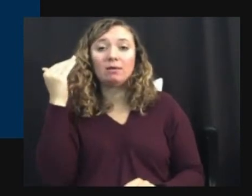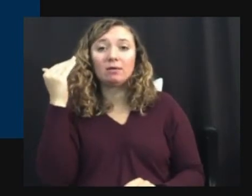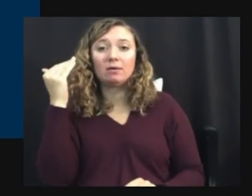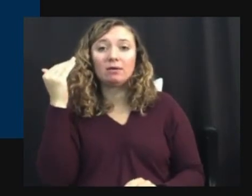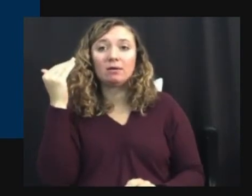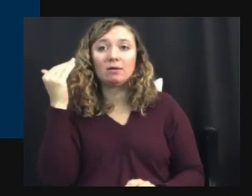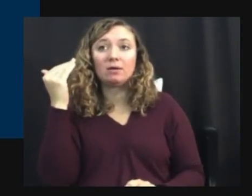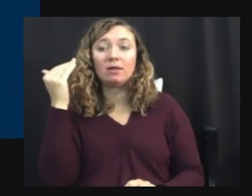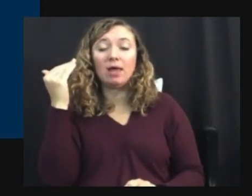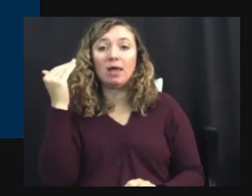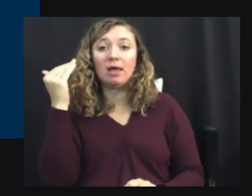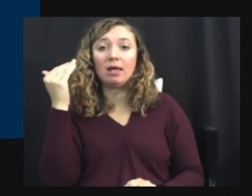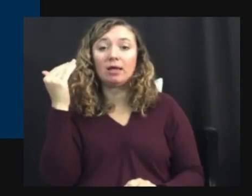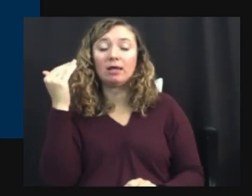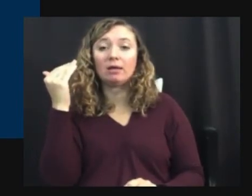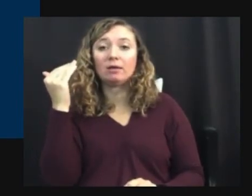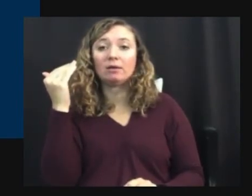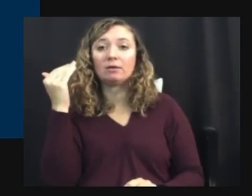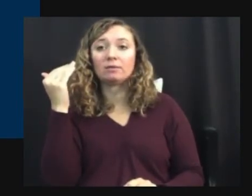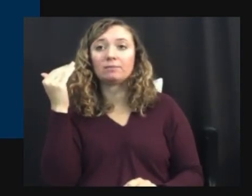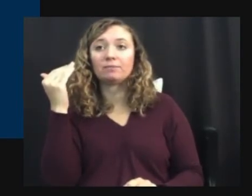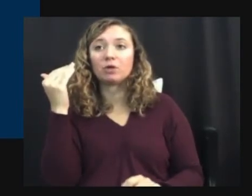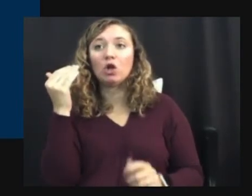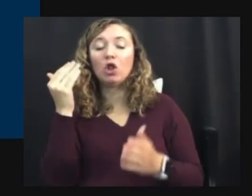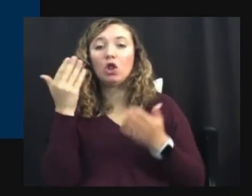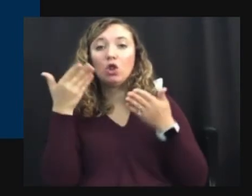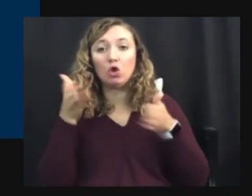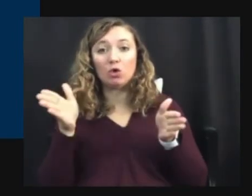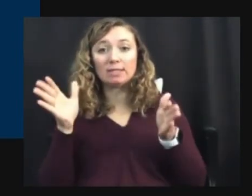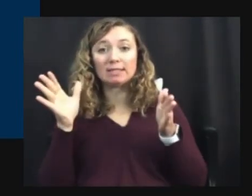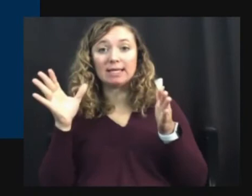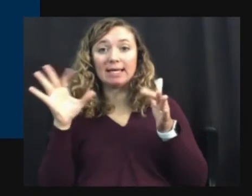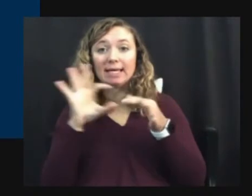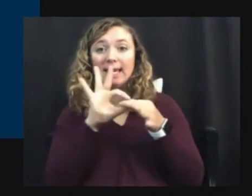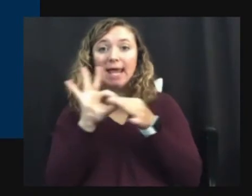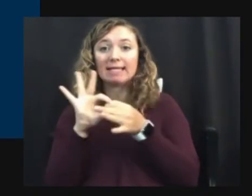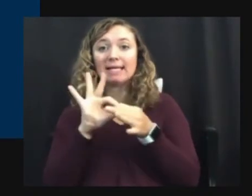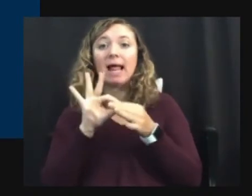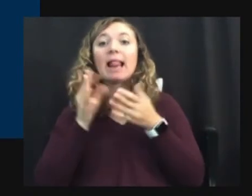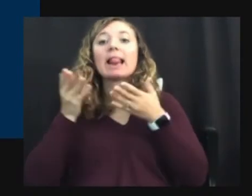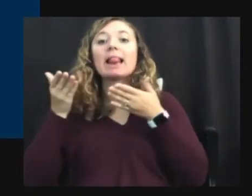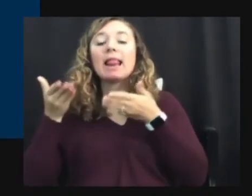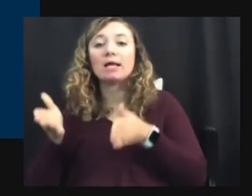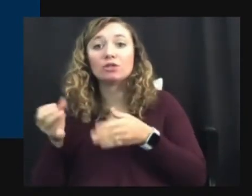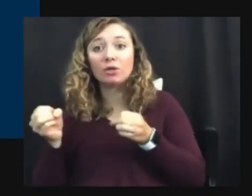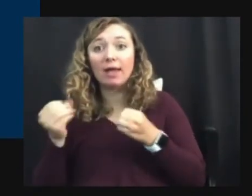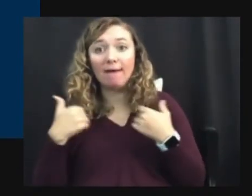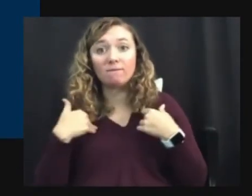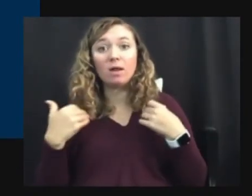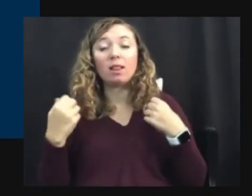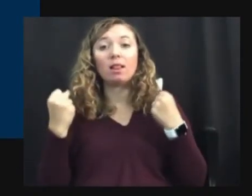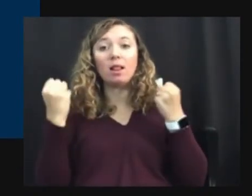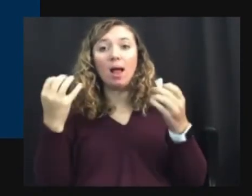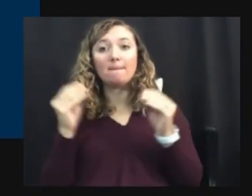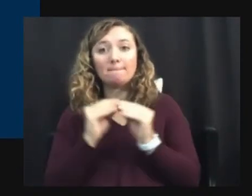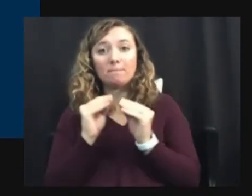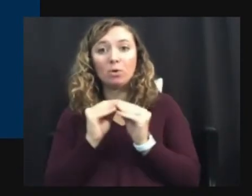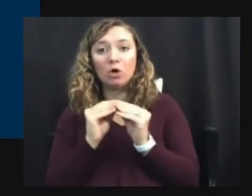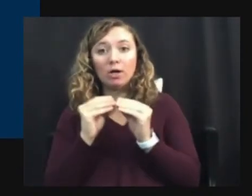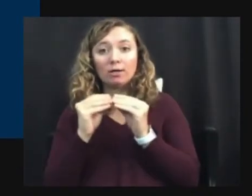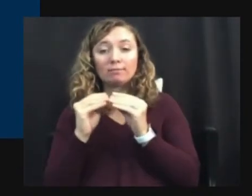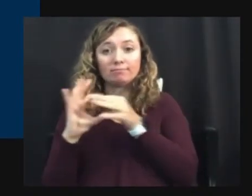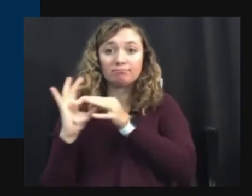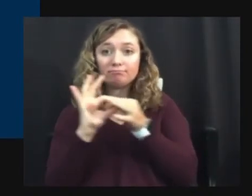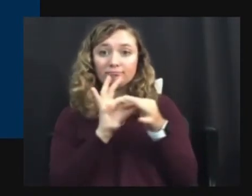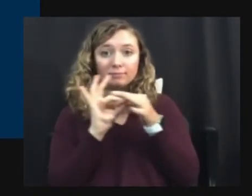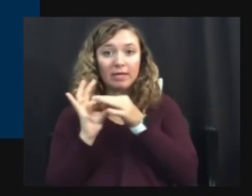or lose connections less. So they hold a lot more in their brains than other kids. And we